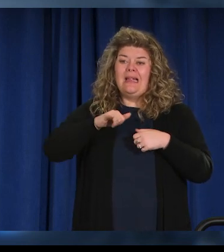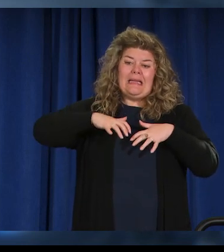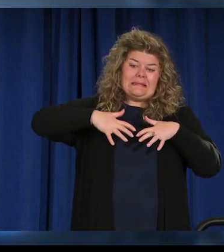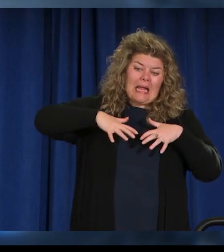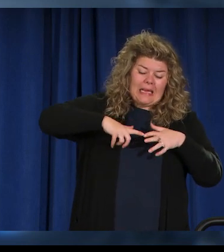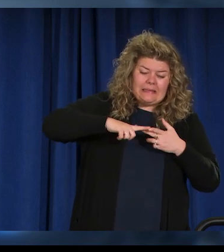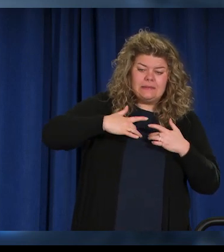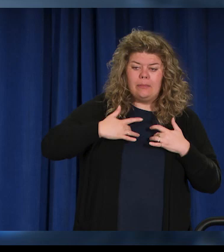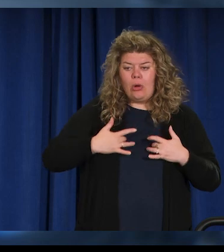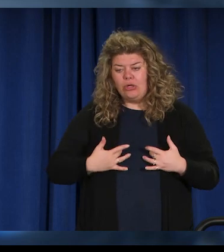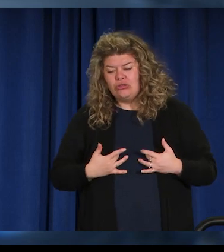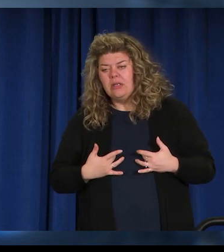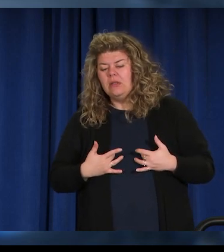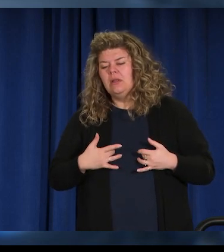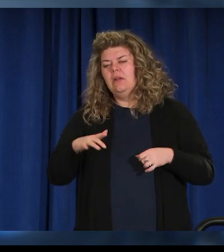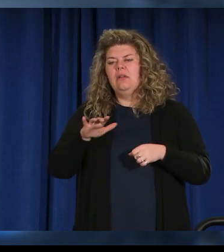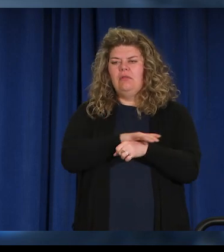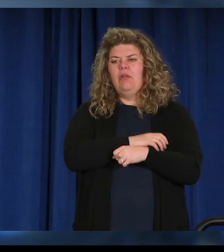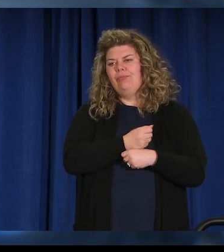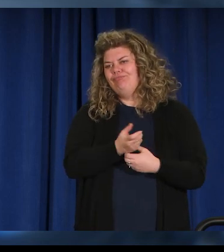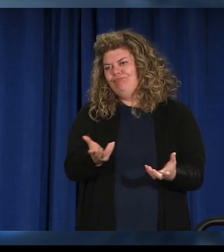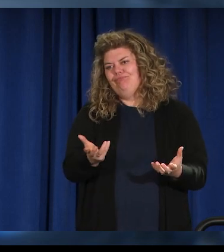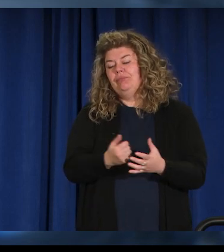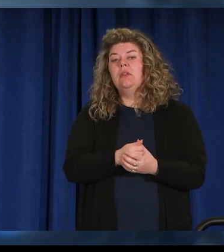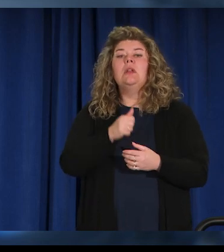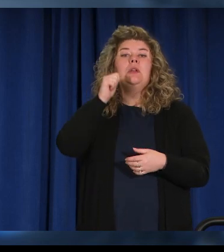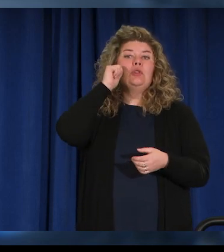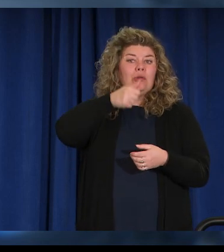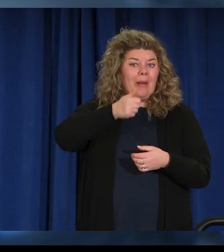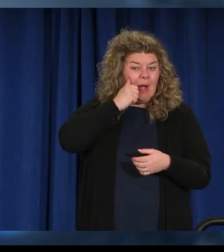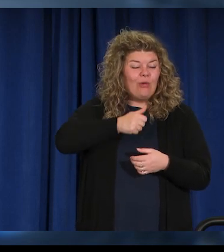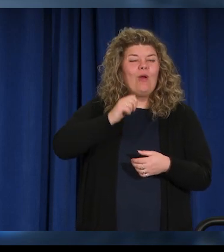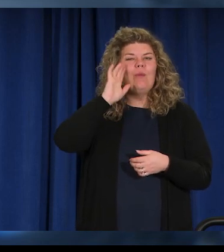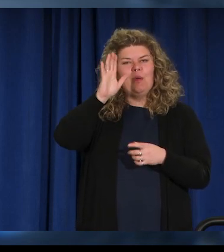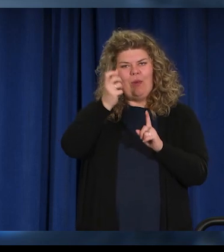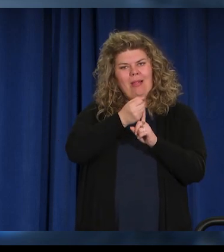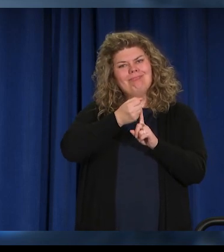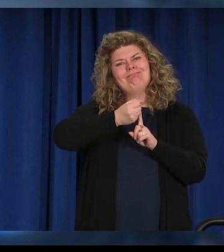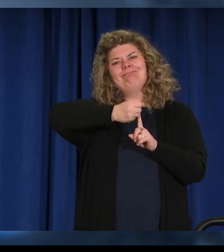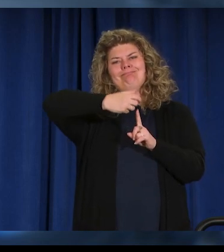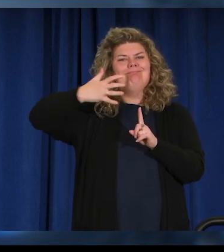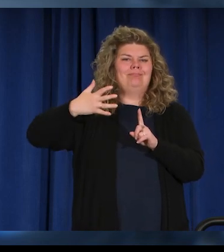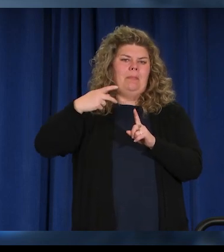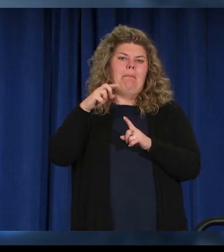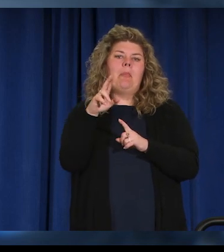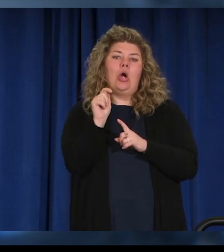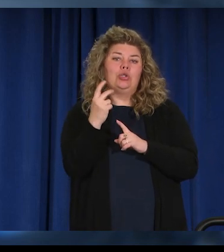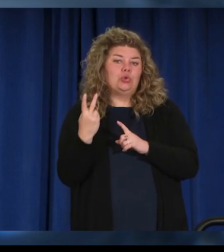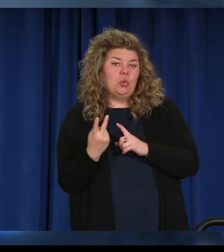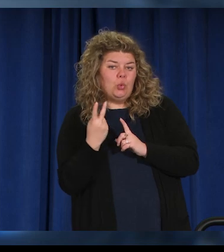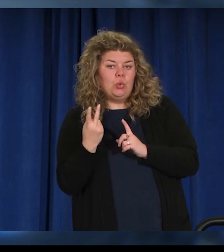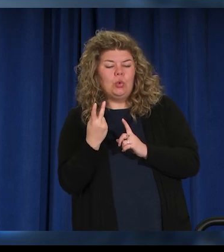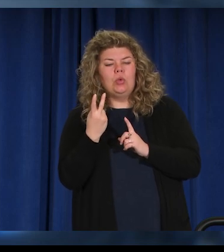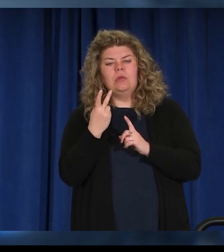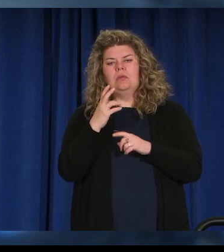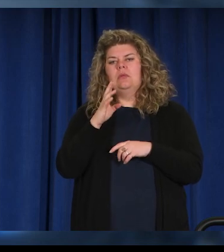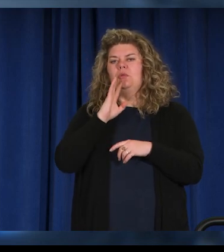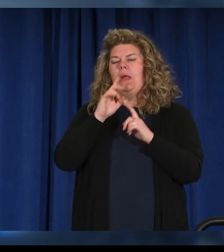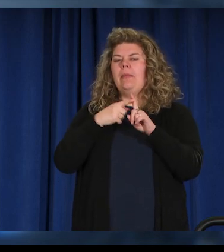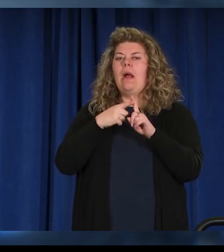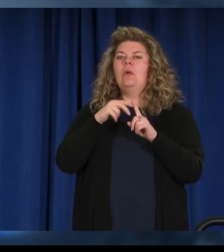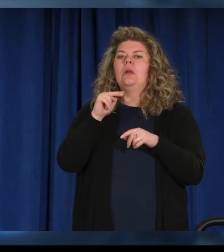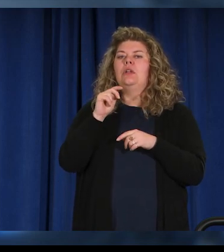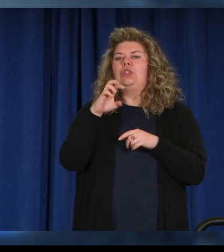anxiety, depression, and then full burnout. Tomorrow, we're going to actually dive into part 2 of our workshop, where we're going to review